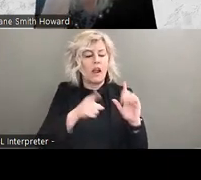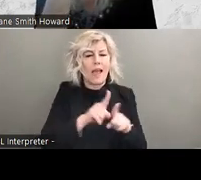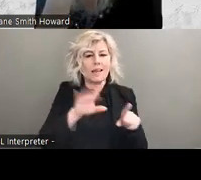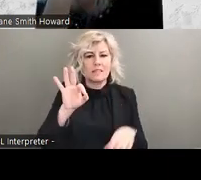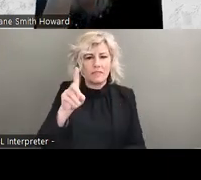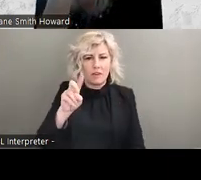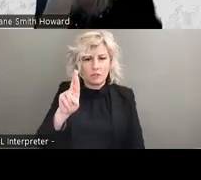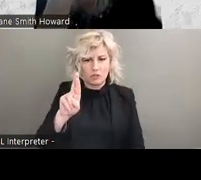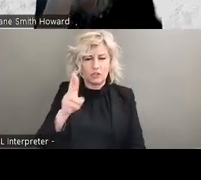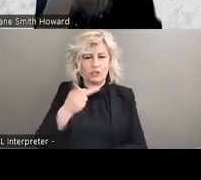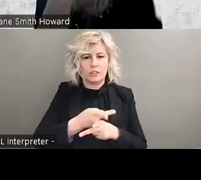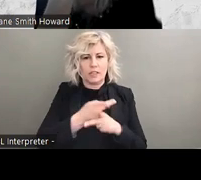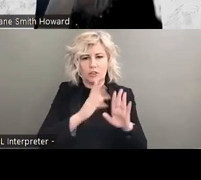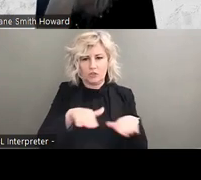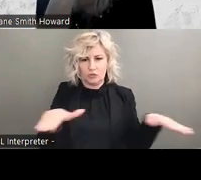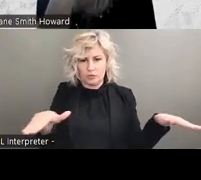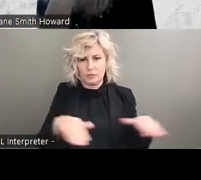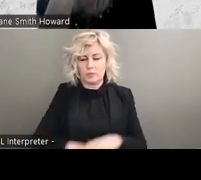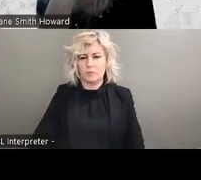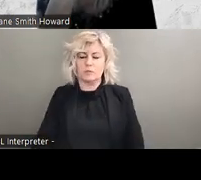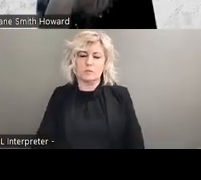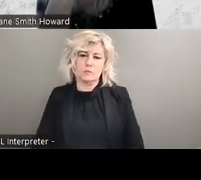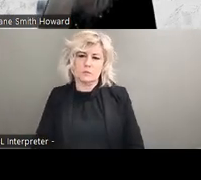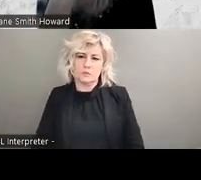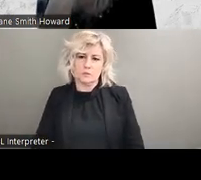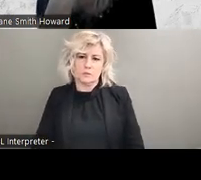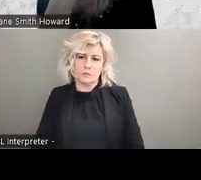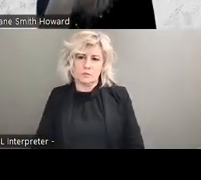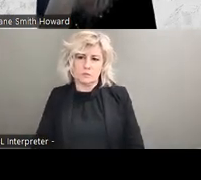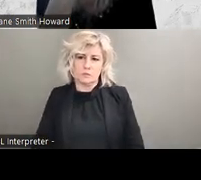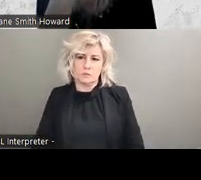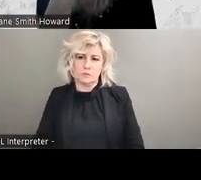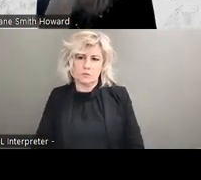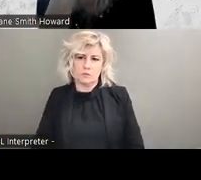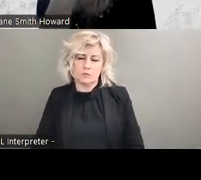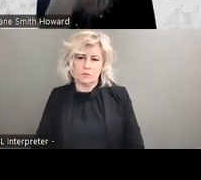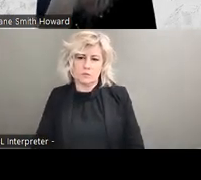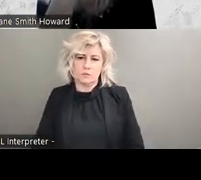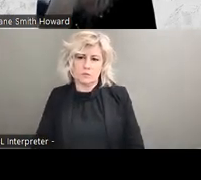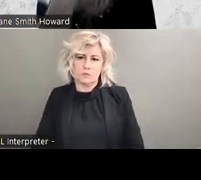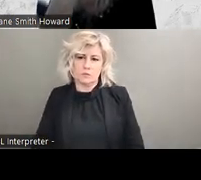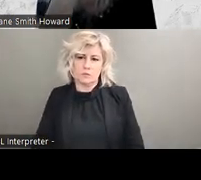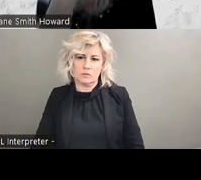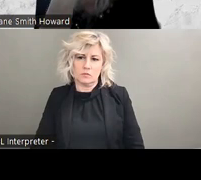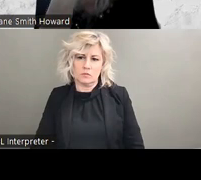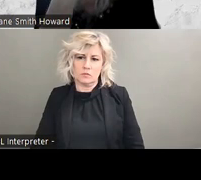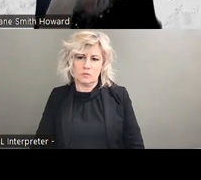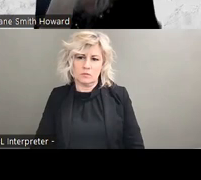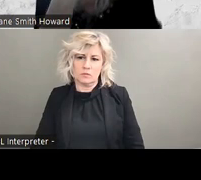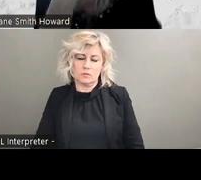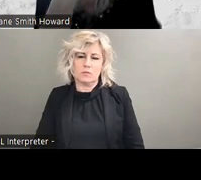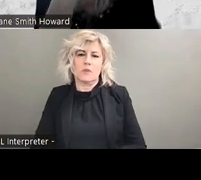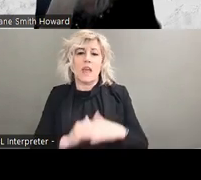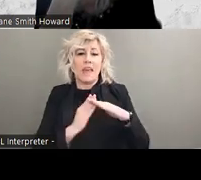children. Mm-hmm. And the over-reliance of